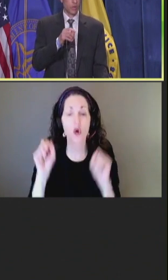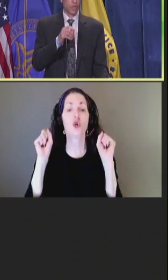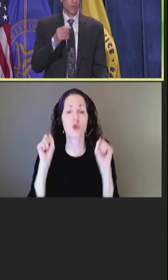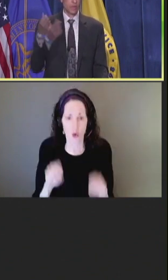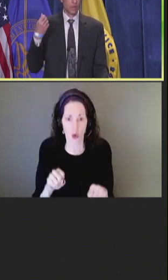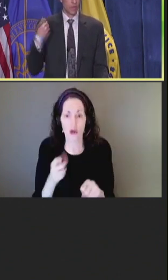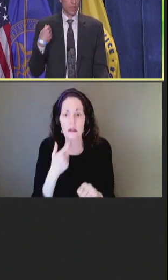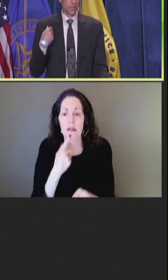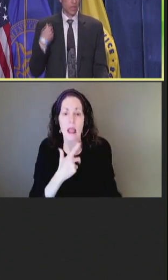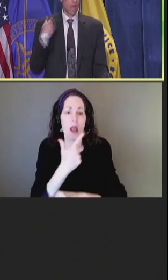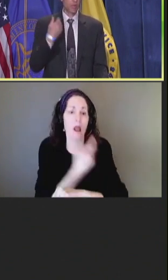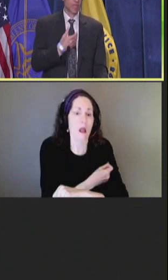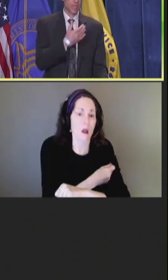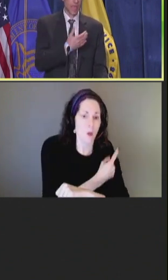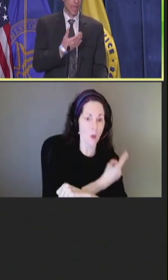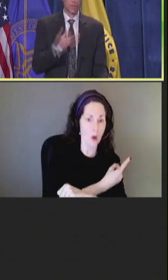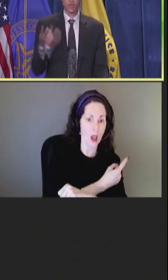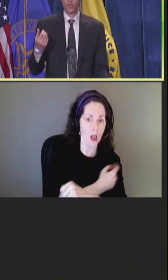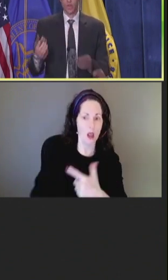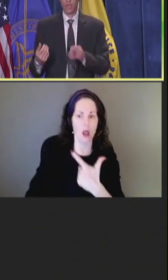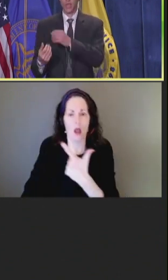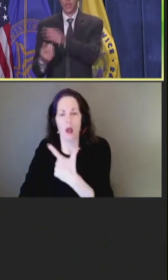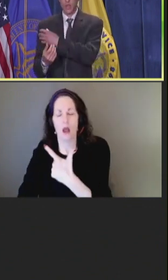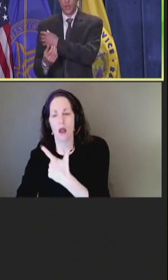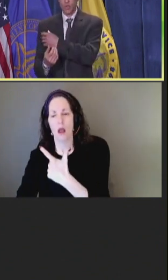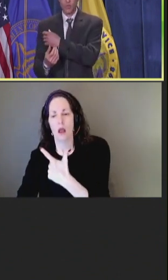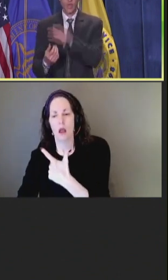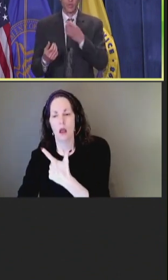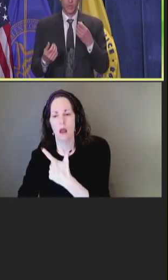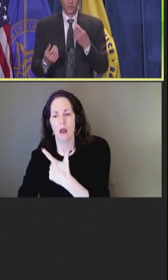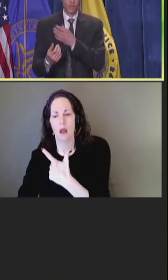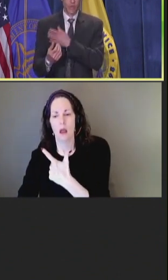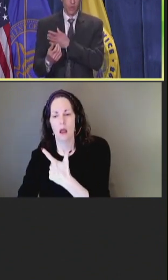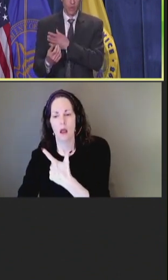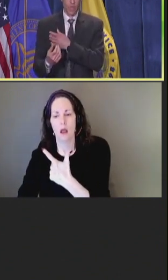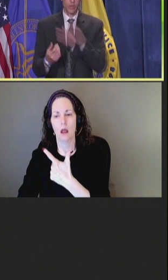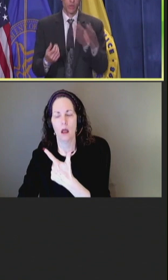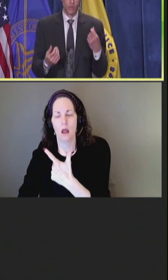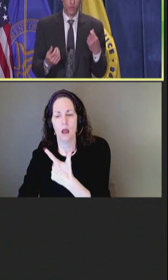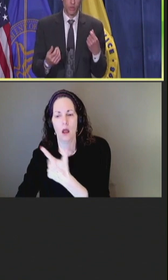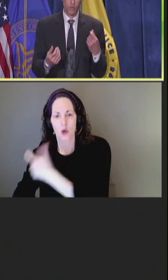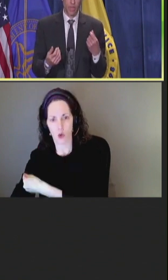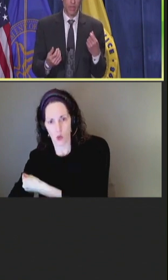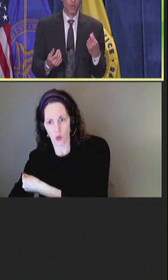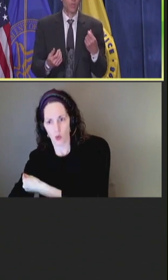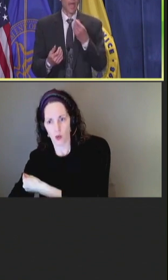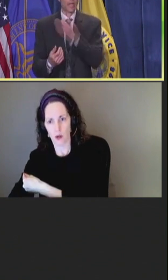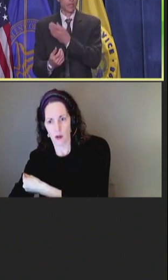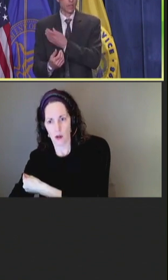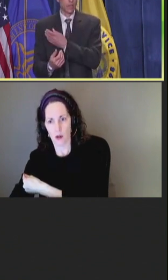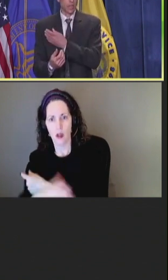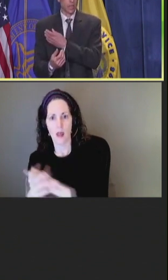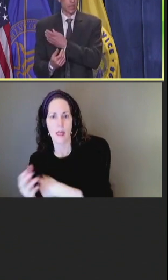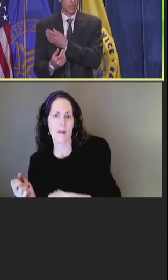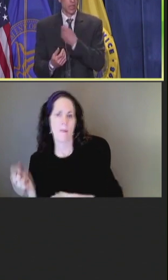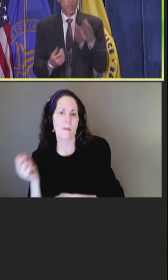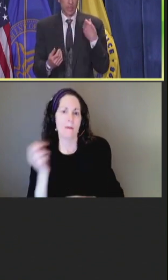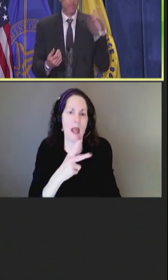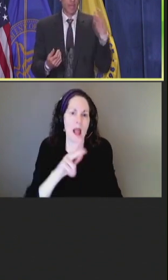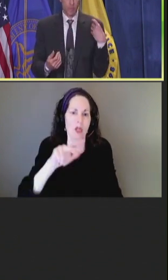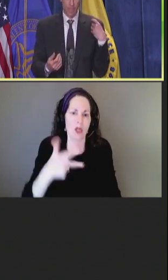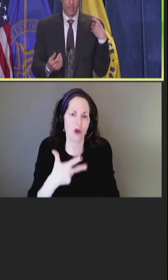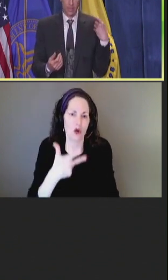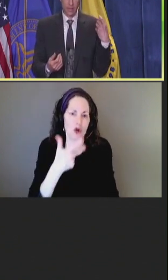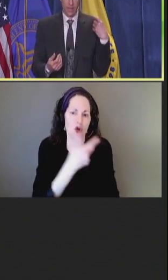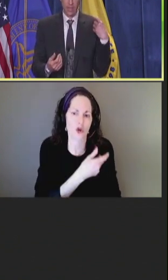you could say opposite same, so you switch between dose 1 and dose 2 and then go back to, and then